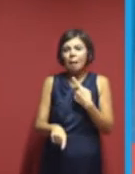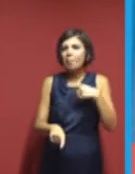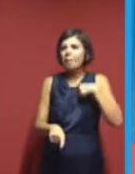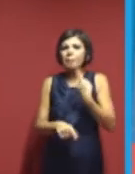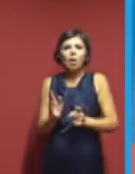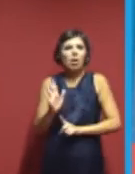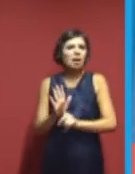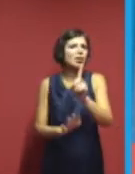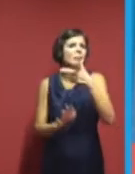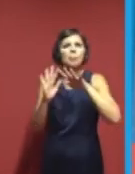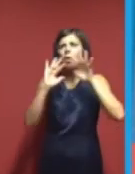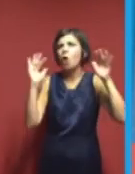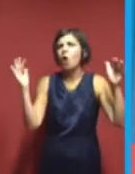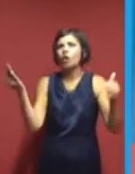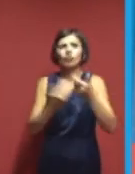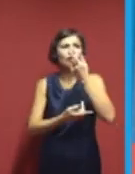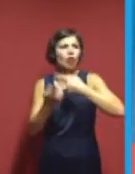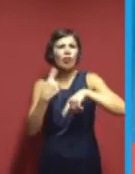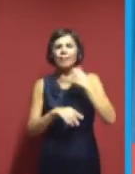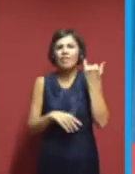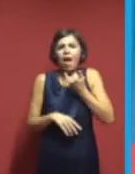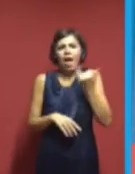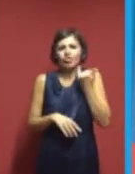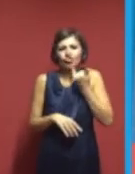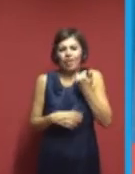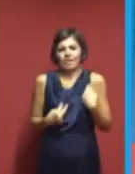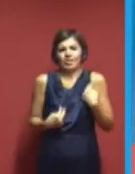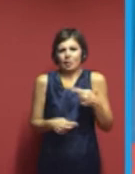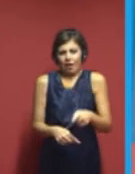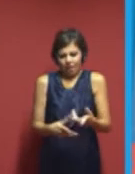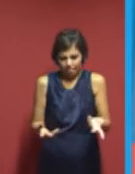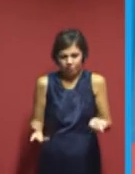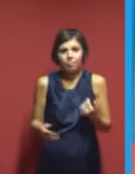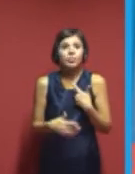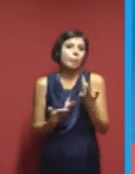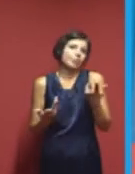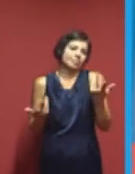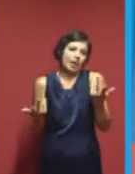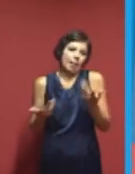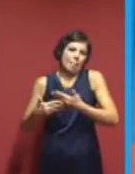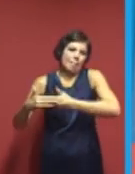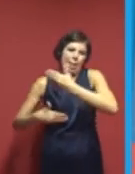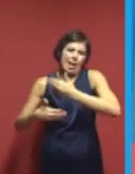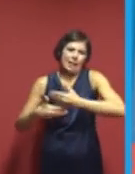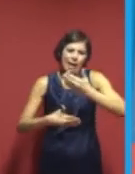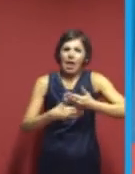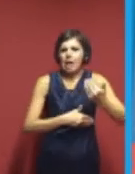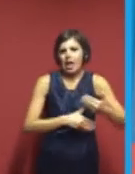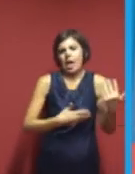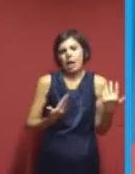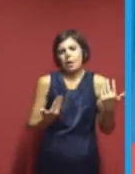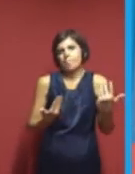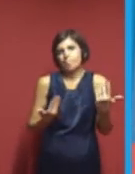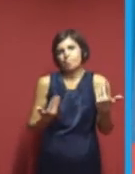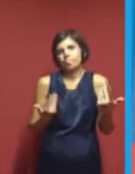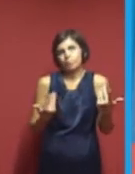Yet there's still a number of barriers to kids doing the kind of high-tech making with the tools that are becoming more popular today.